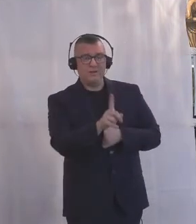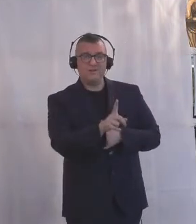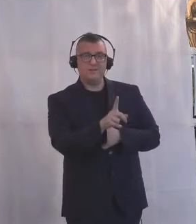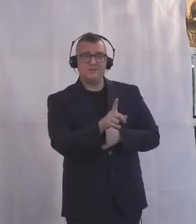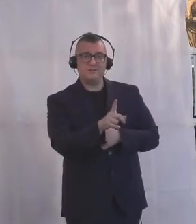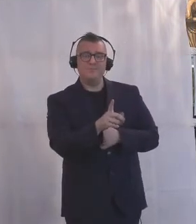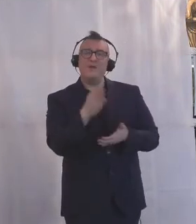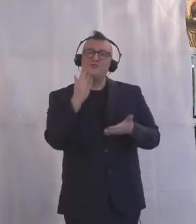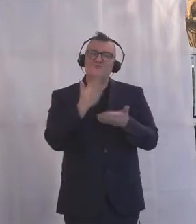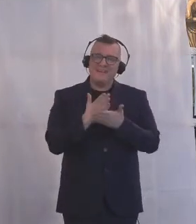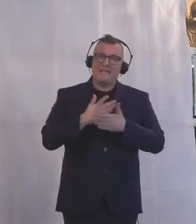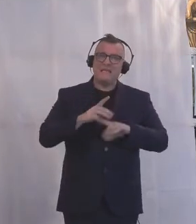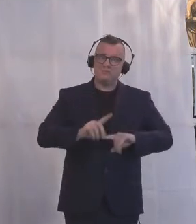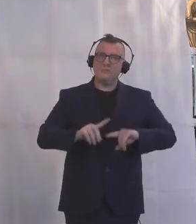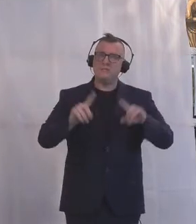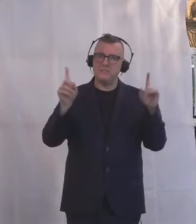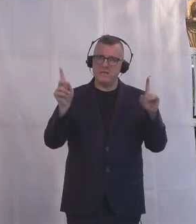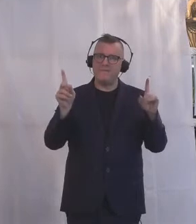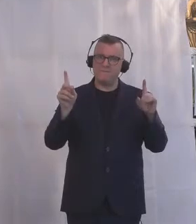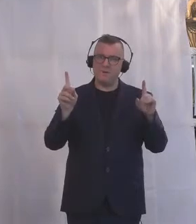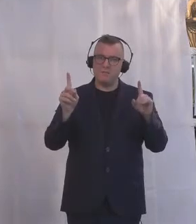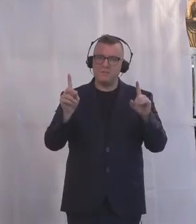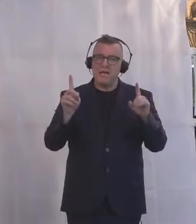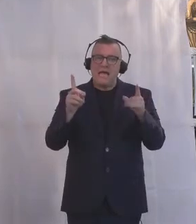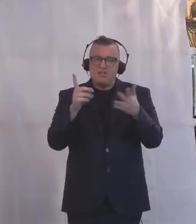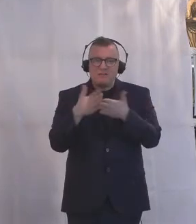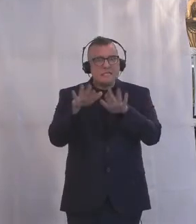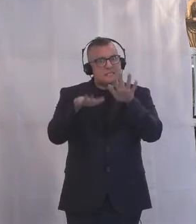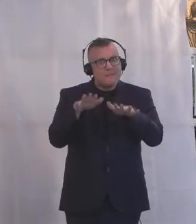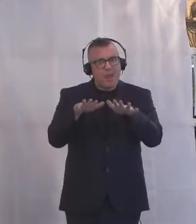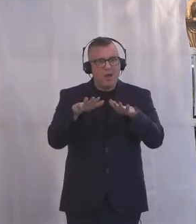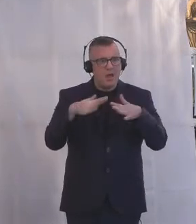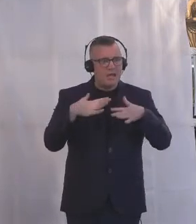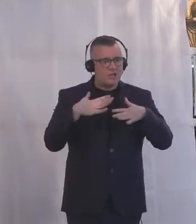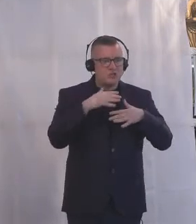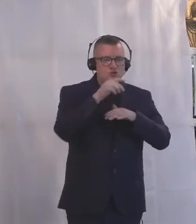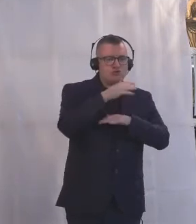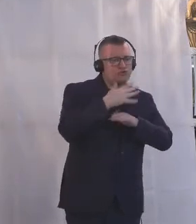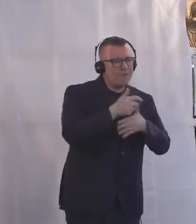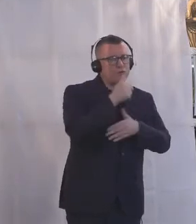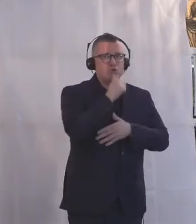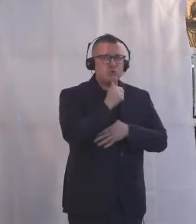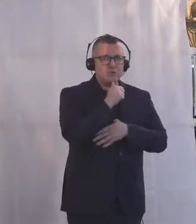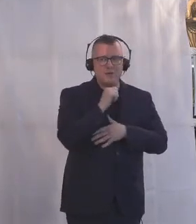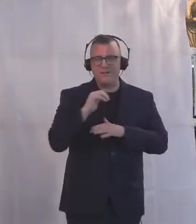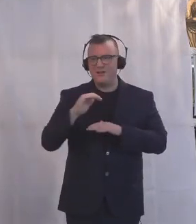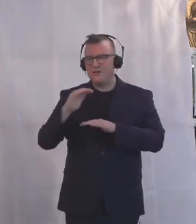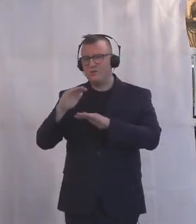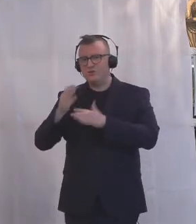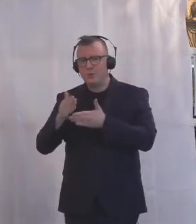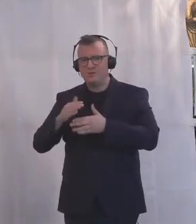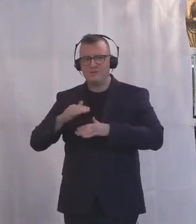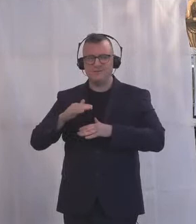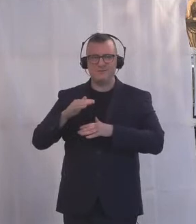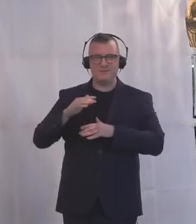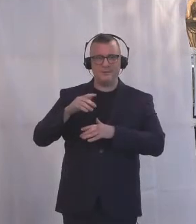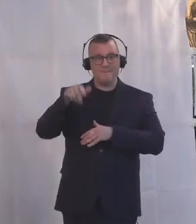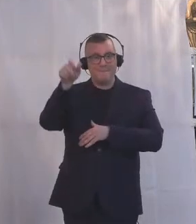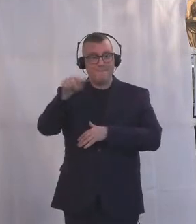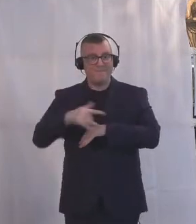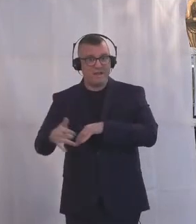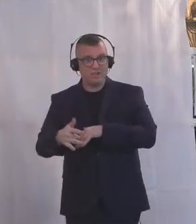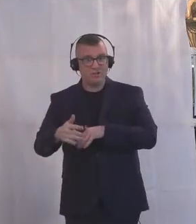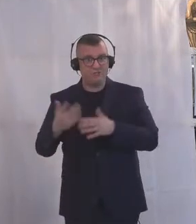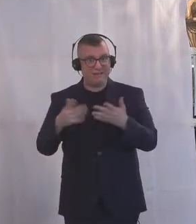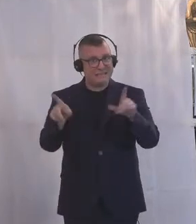being a service user and a service provider. So if we really invest in our frontline workers, they